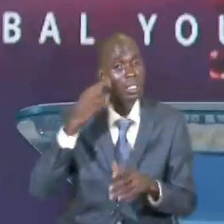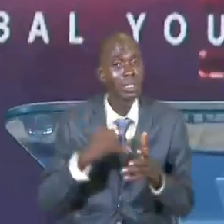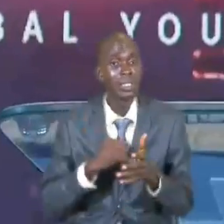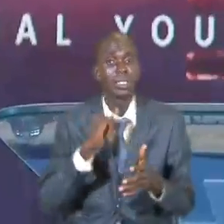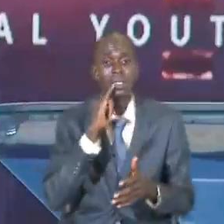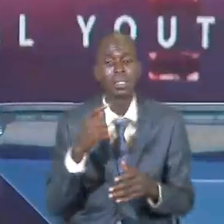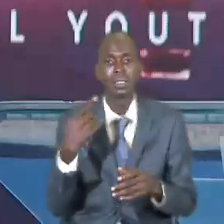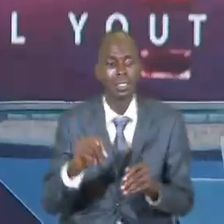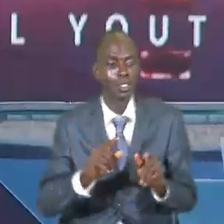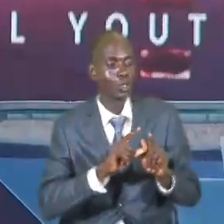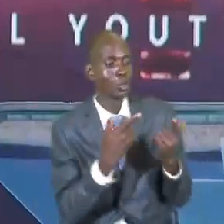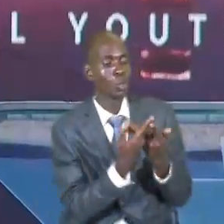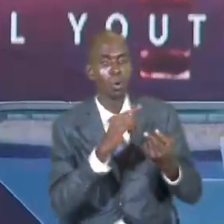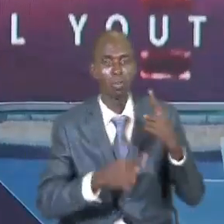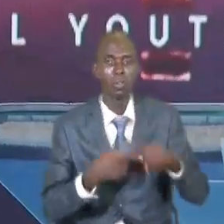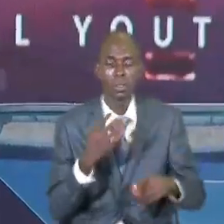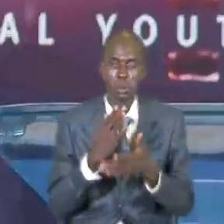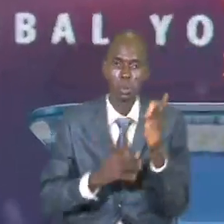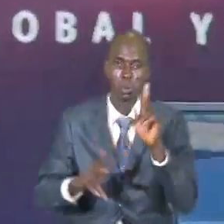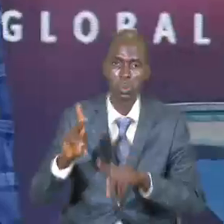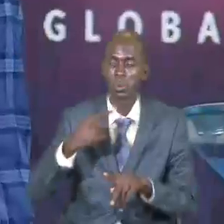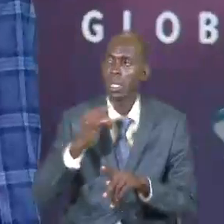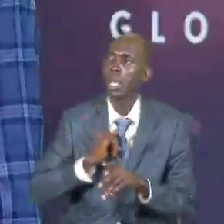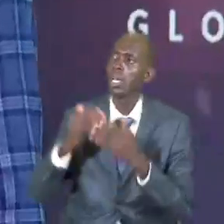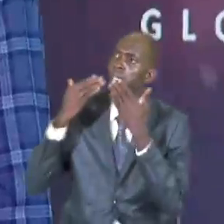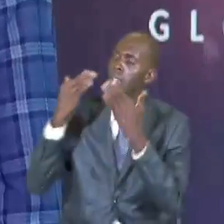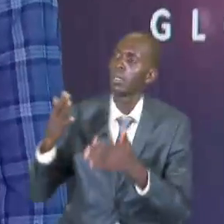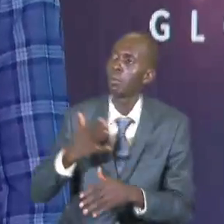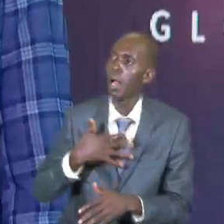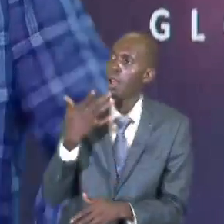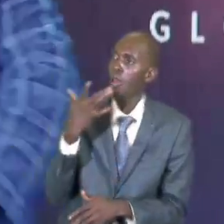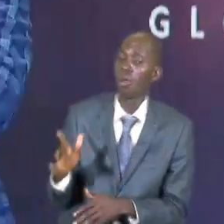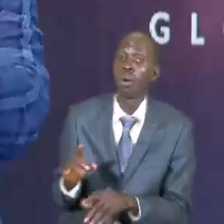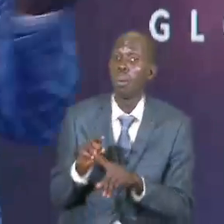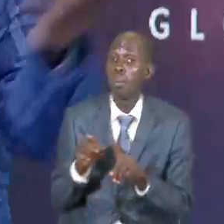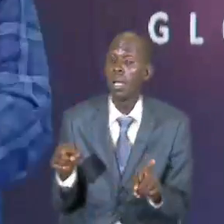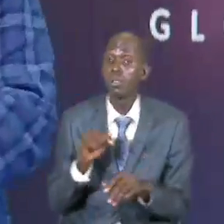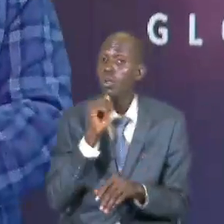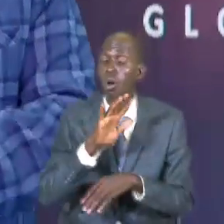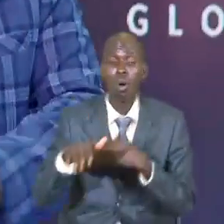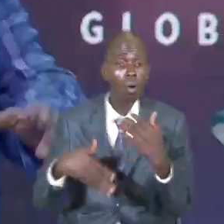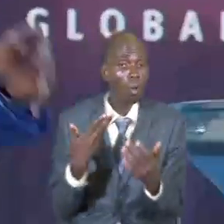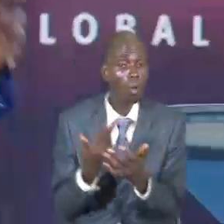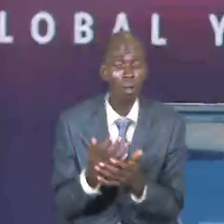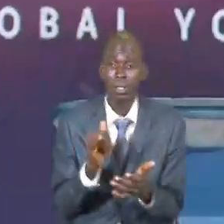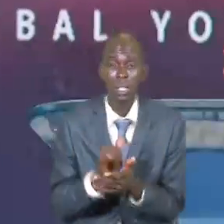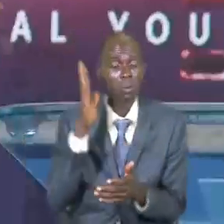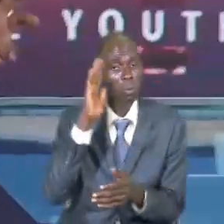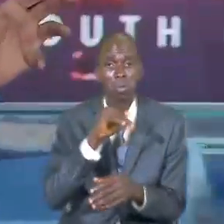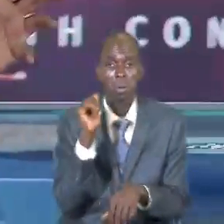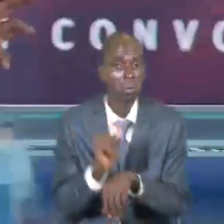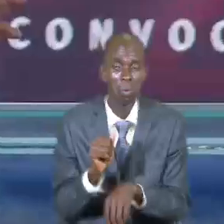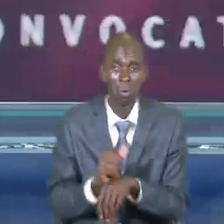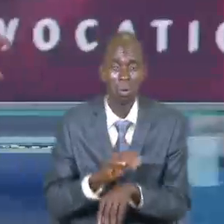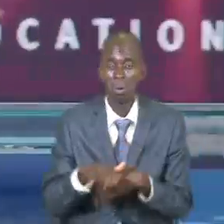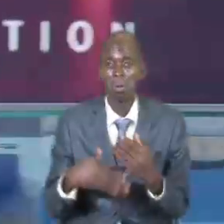say, I thank my Lord. But he said, all those things will not work. All those things will not bring a change